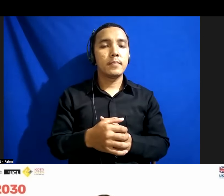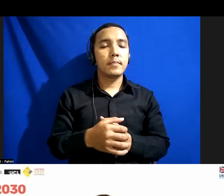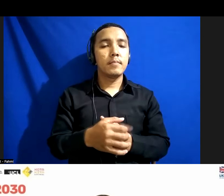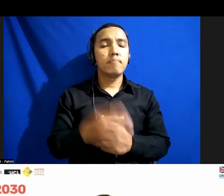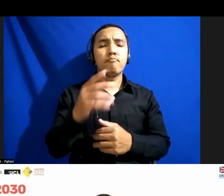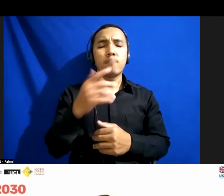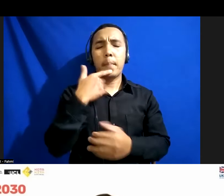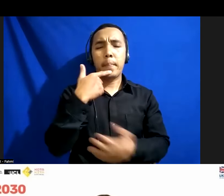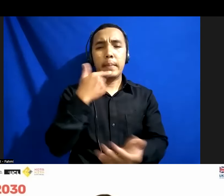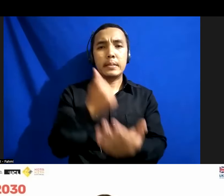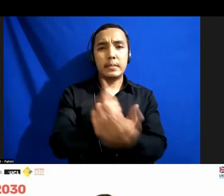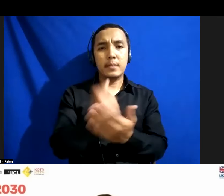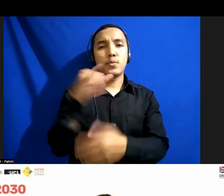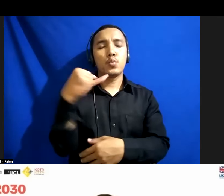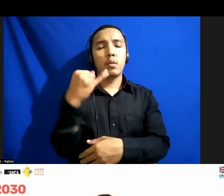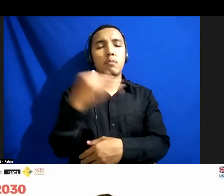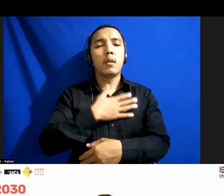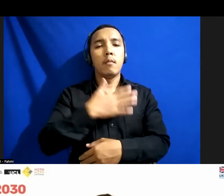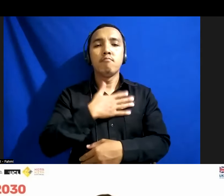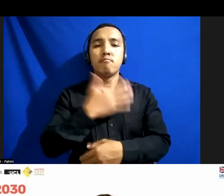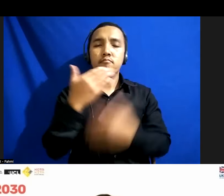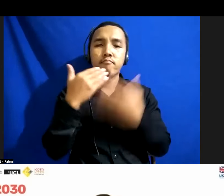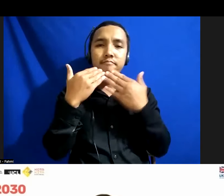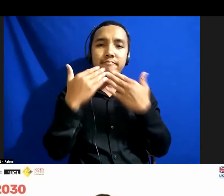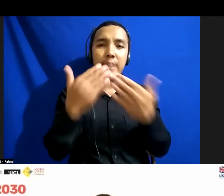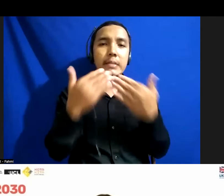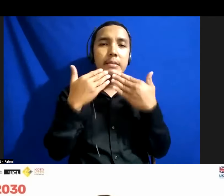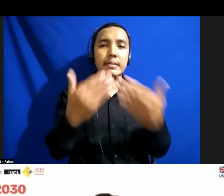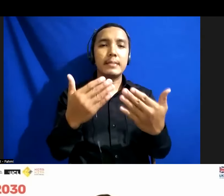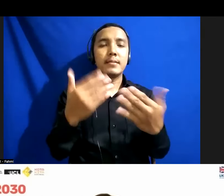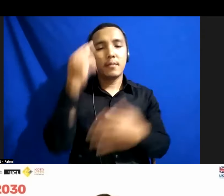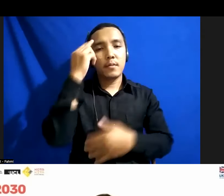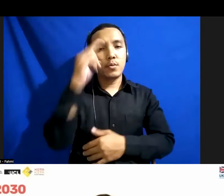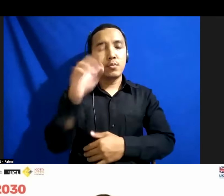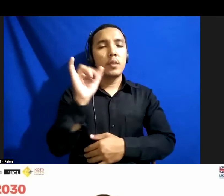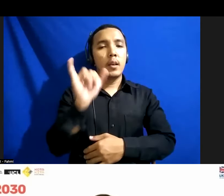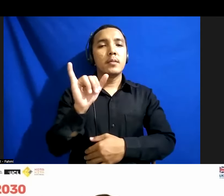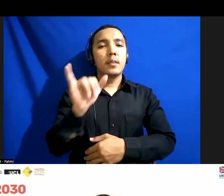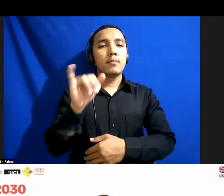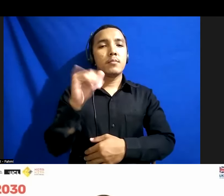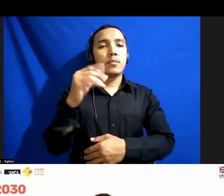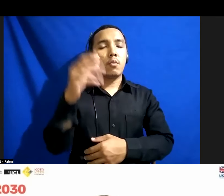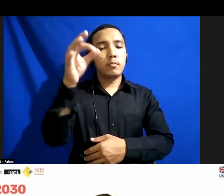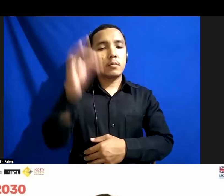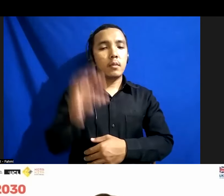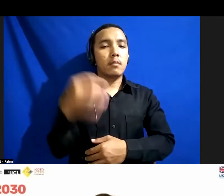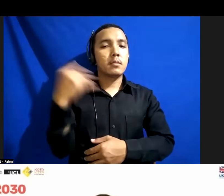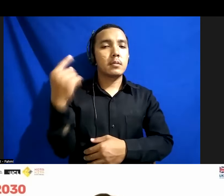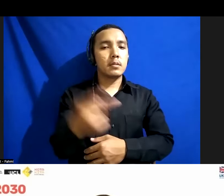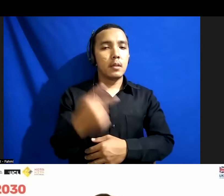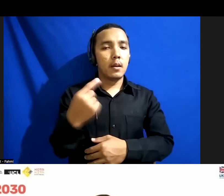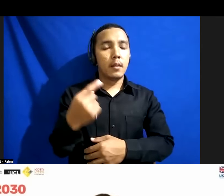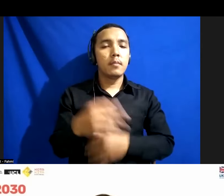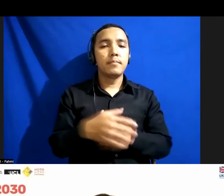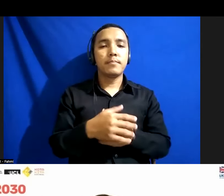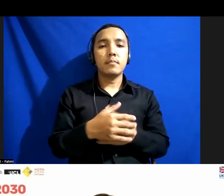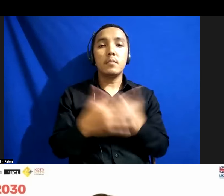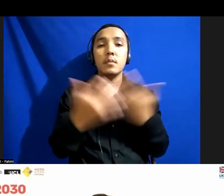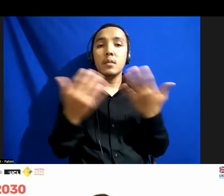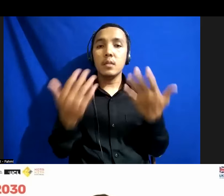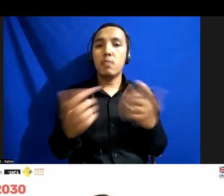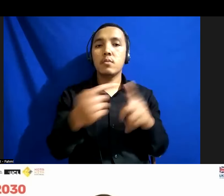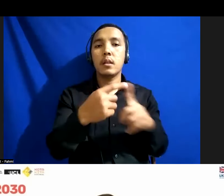also, I would like to thank the Kota Kita Foundation or the Kaki Kota